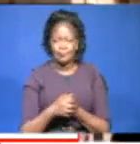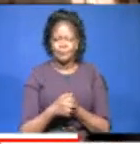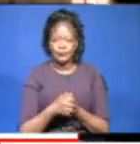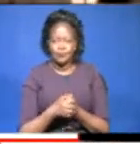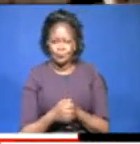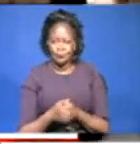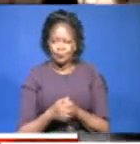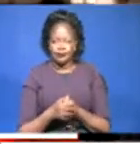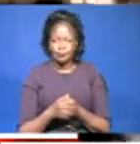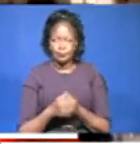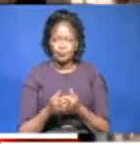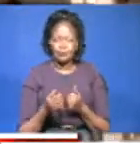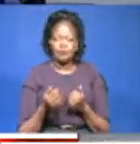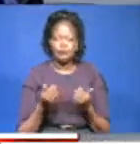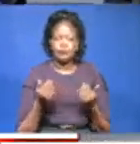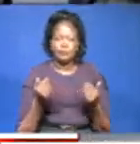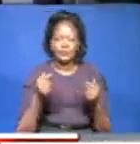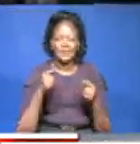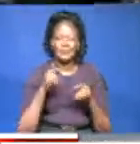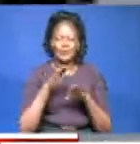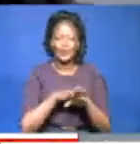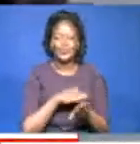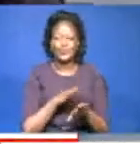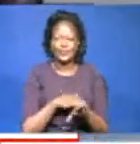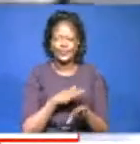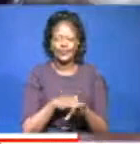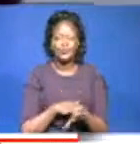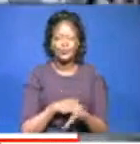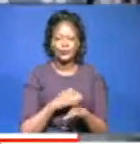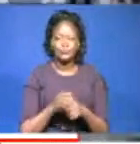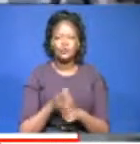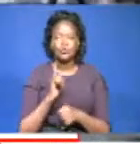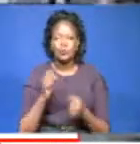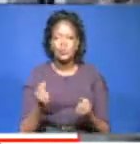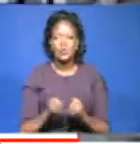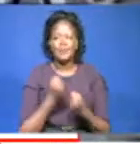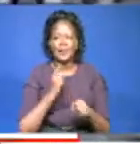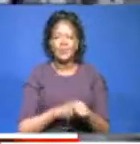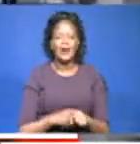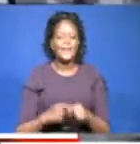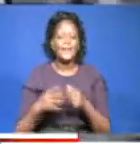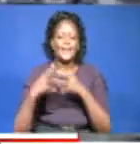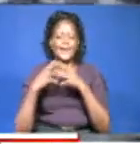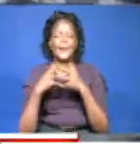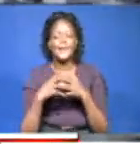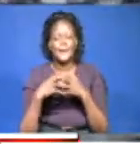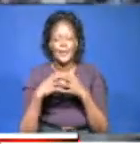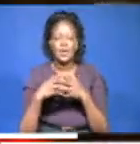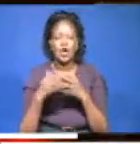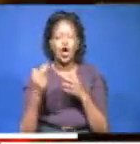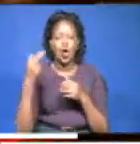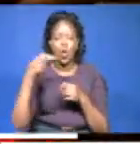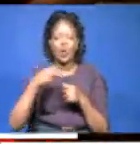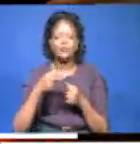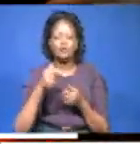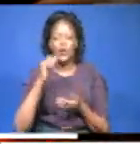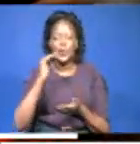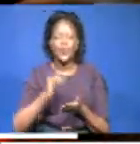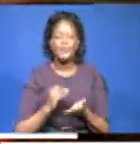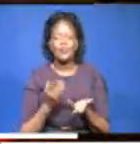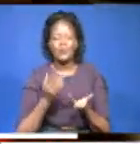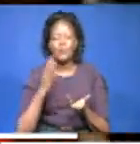top shale field, are slowing. The warnings came just as U.S. oil exports rose by 3.4%.